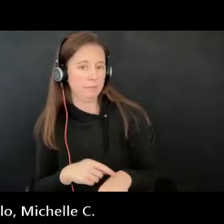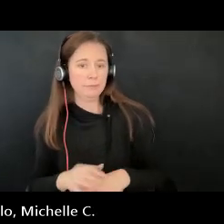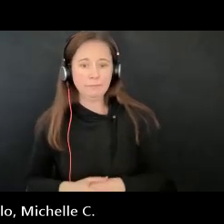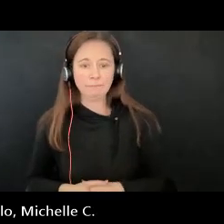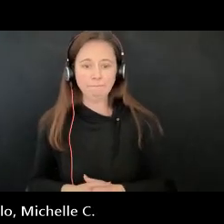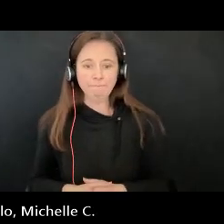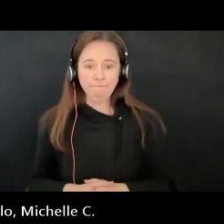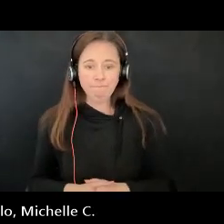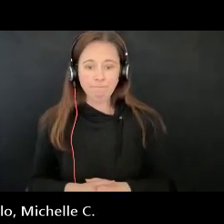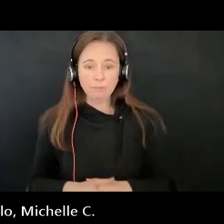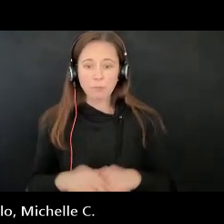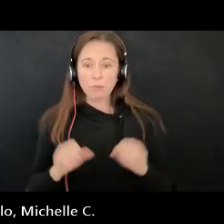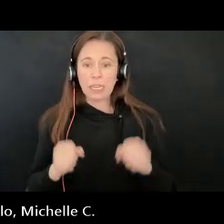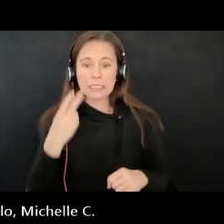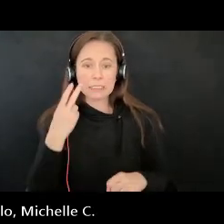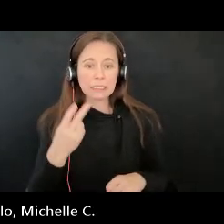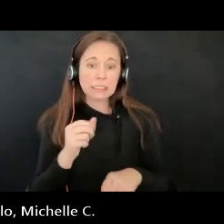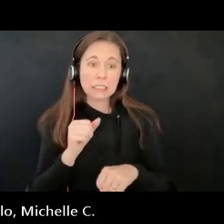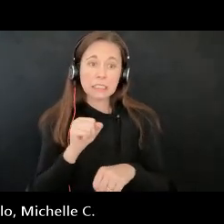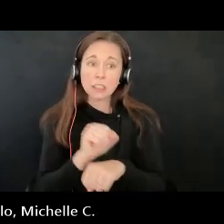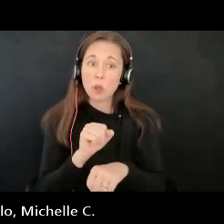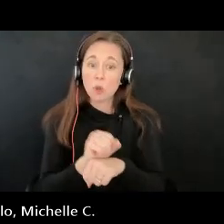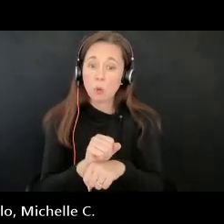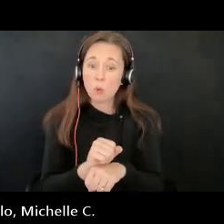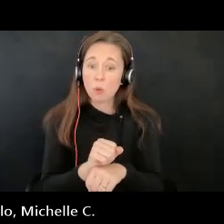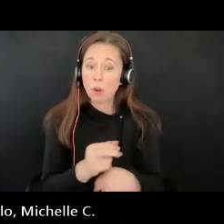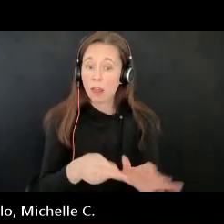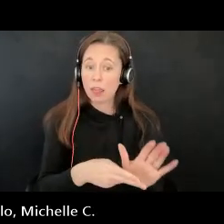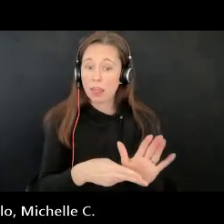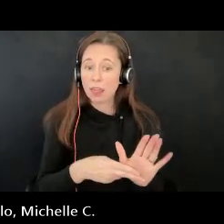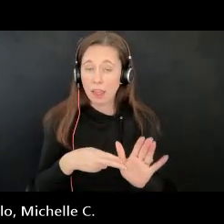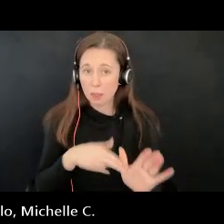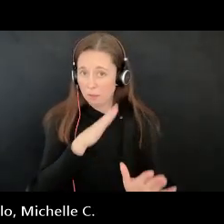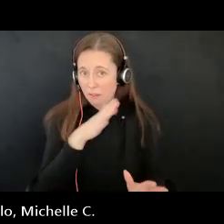Of course, that refers to being forced to work land that they did not own.